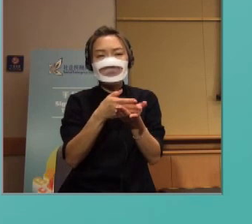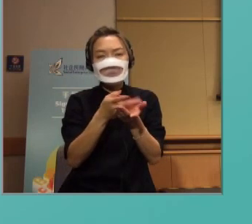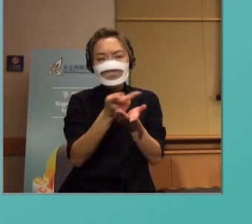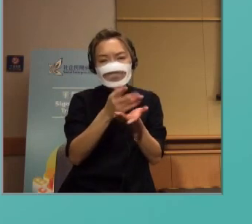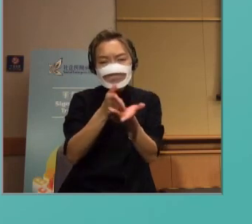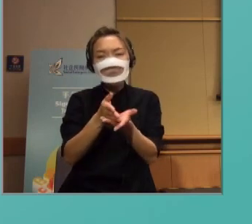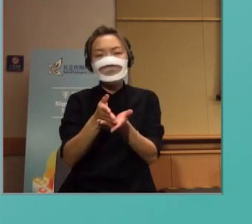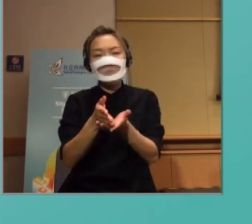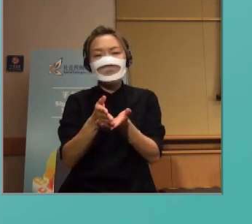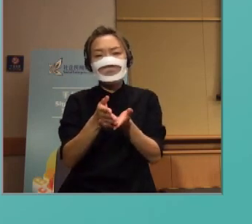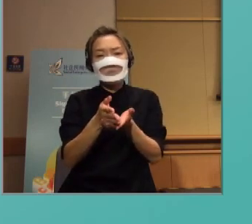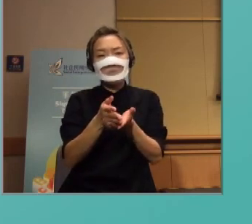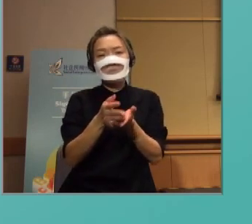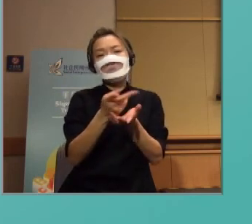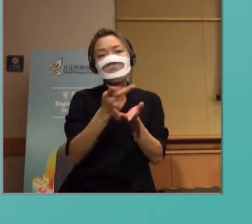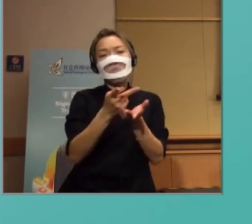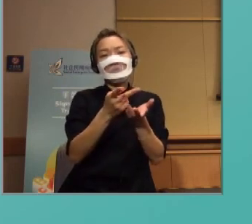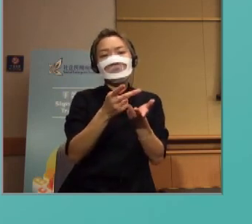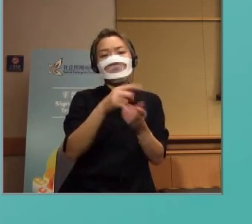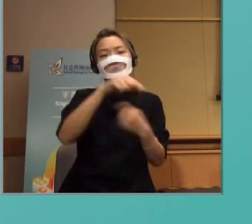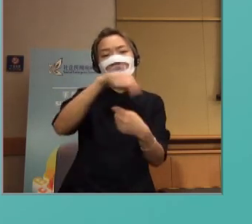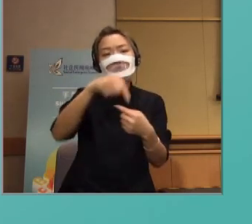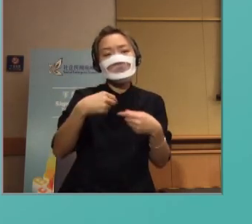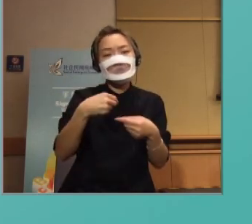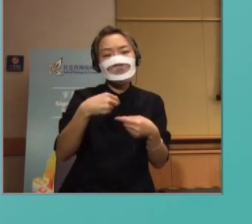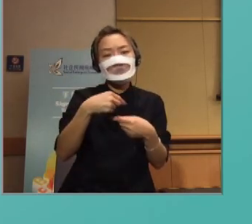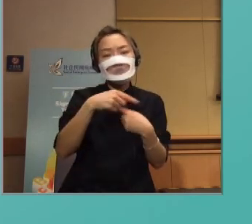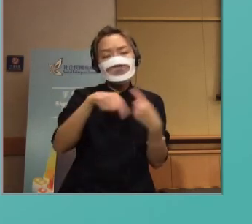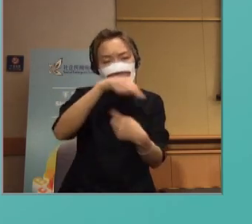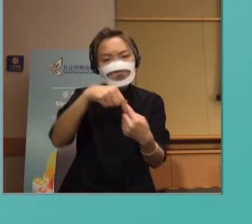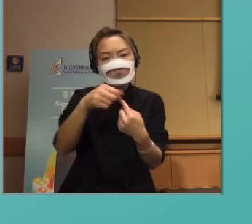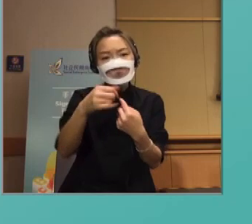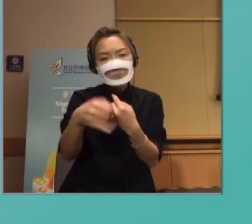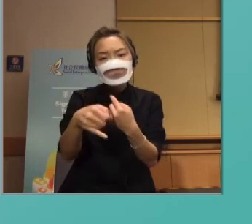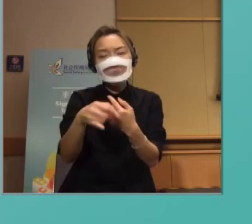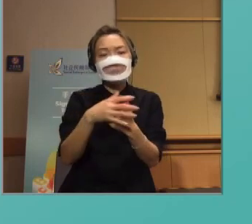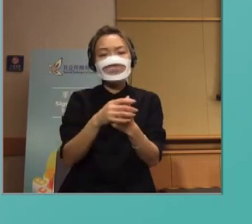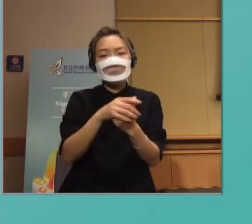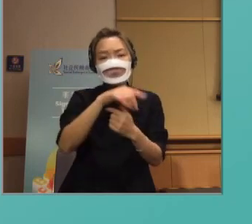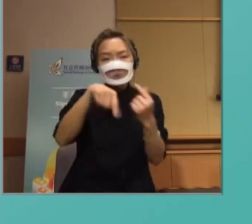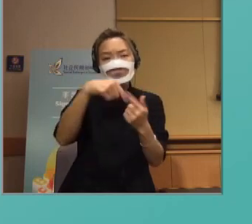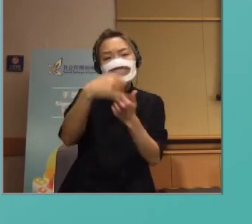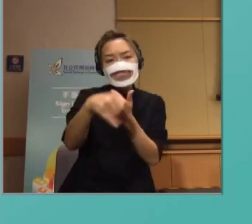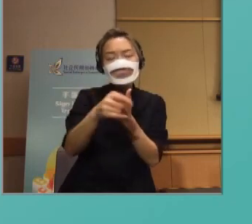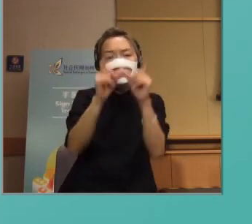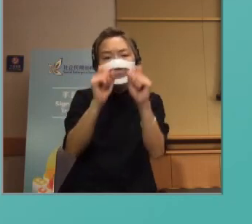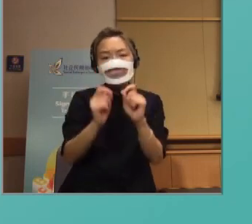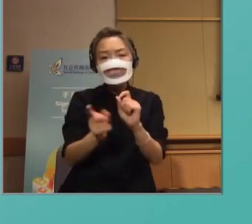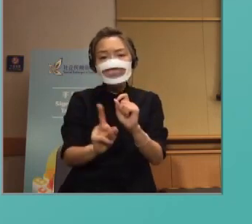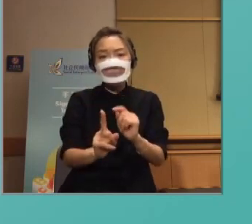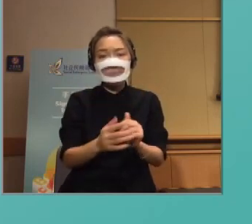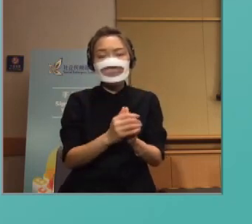non-transferable NFTs. What do they do? Non-transferable NFT, unlike a regular NFT representing art,